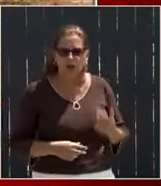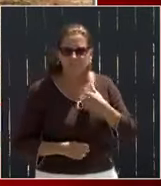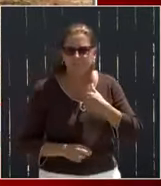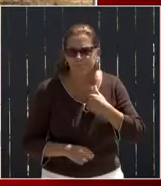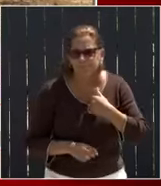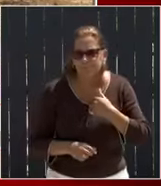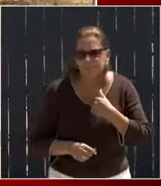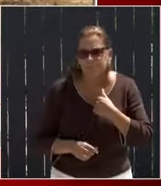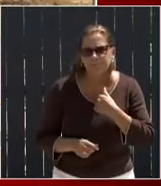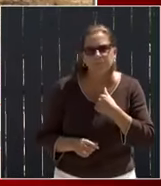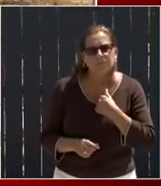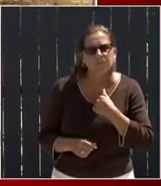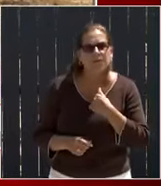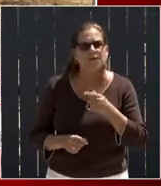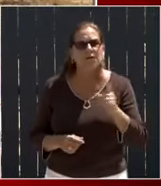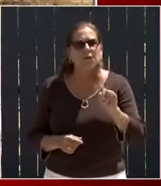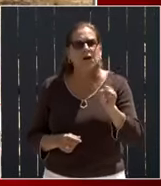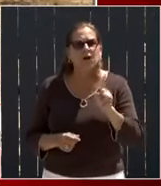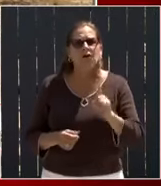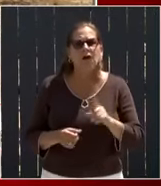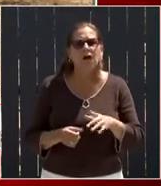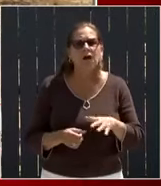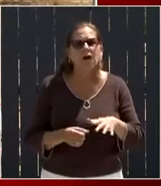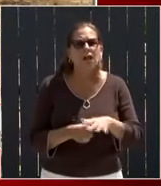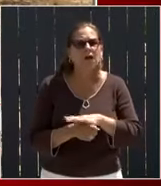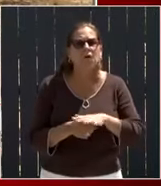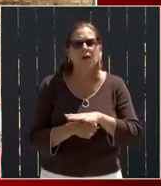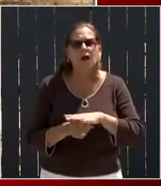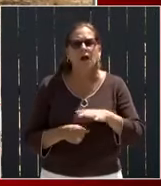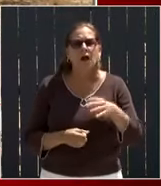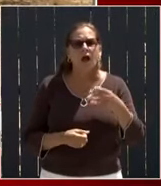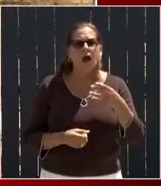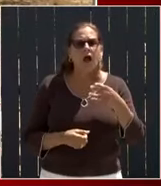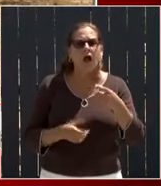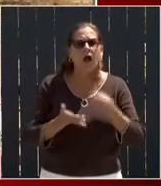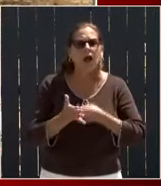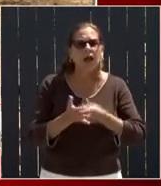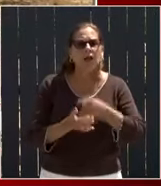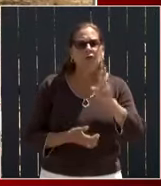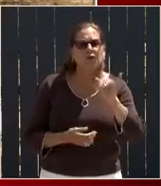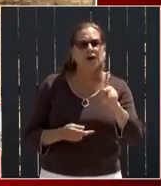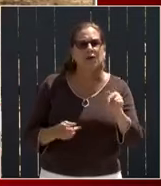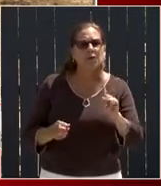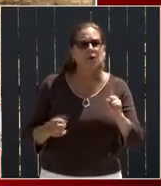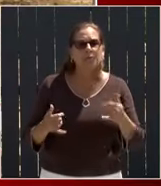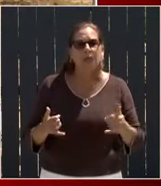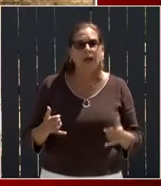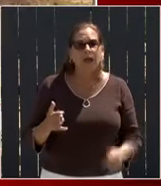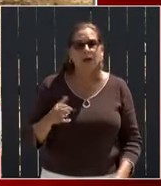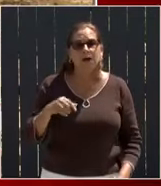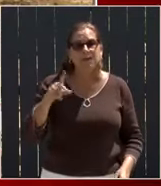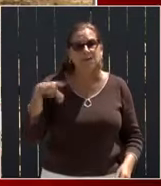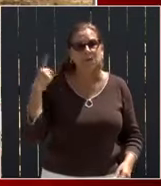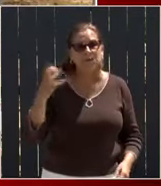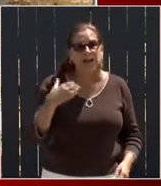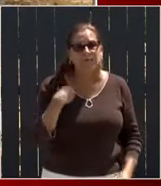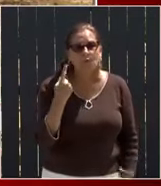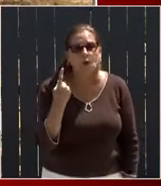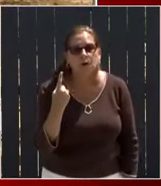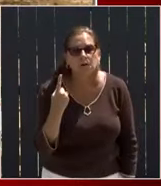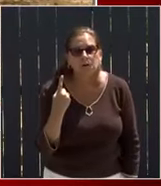was, where is a local hockey rink that I can play in? And if you don't know it, DC only has one rink. It's Fort DuPont, and it's right